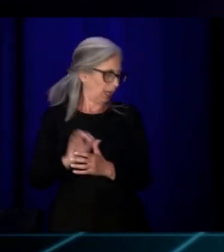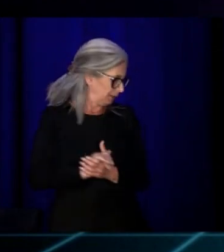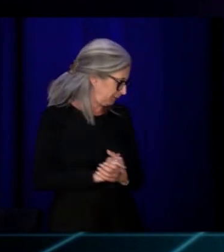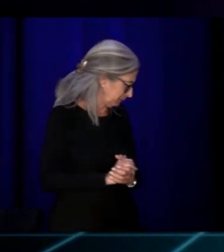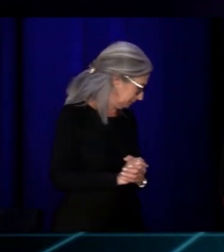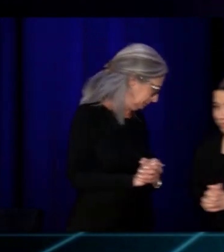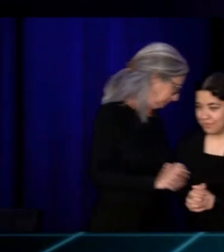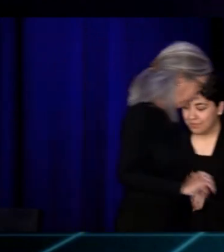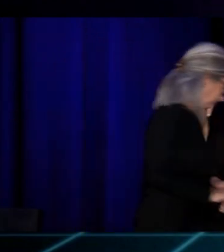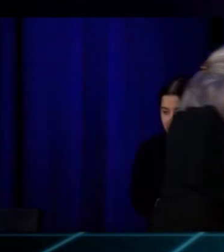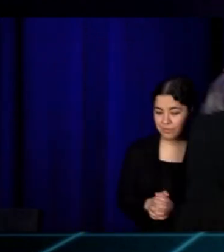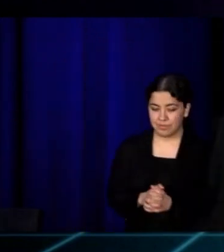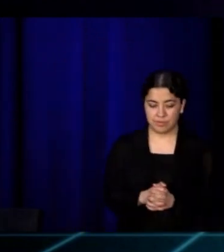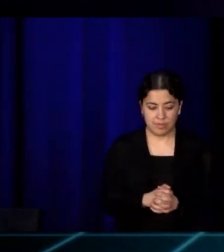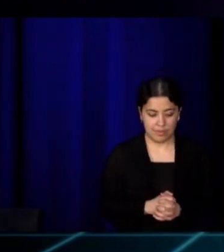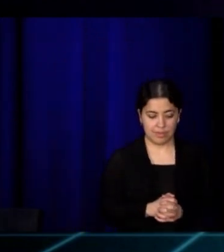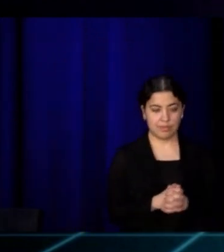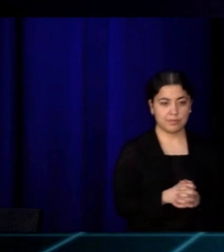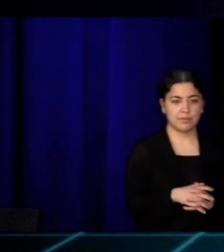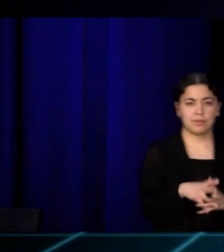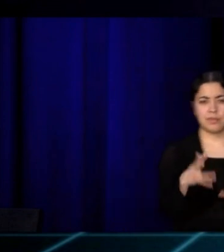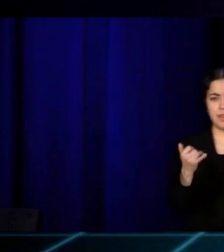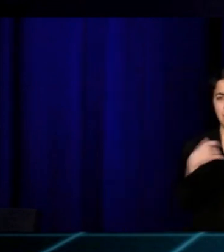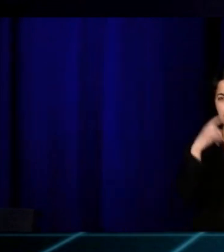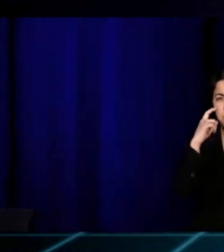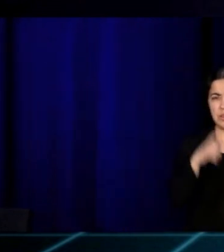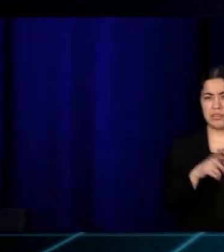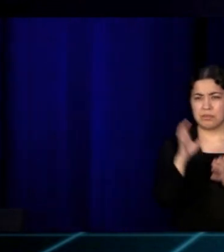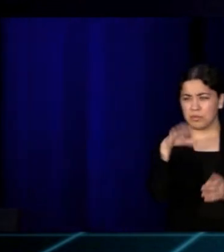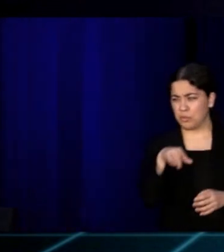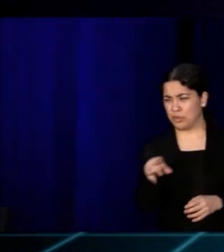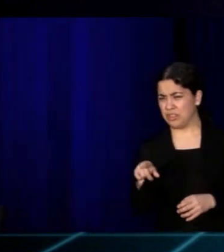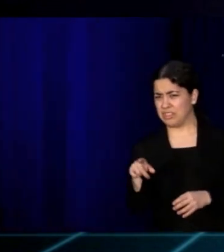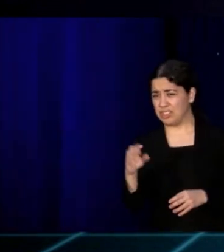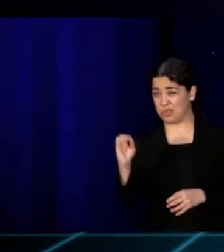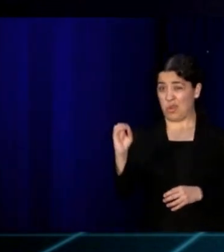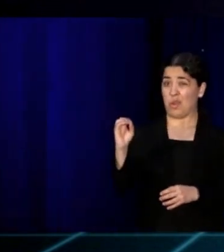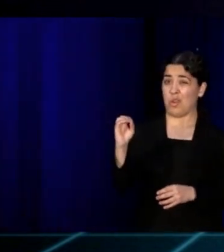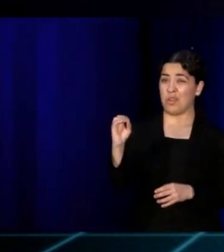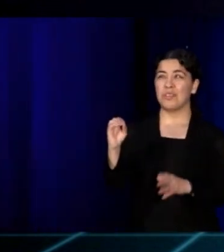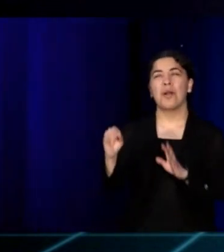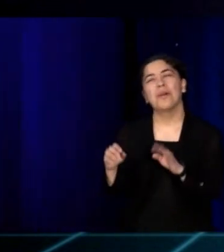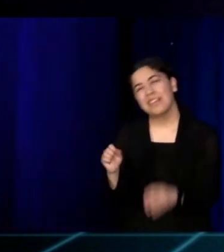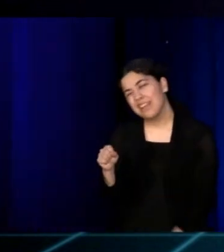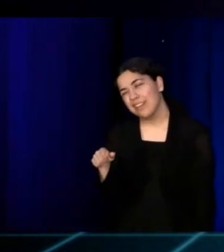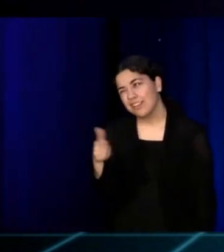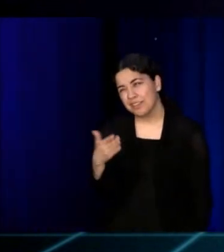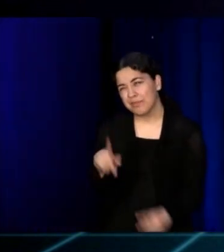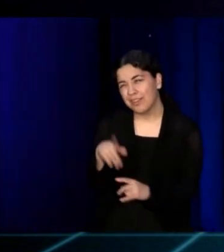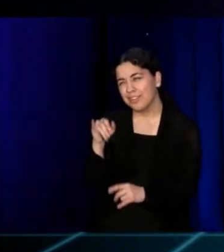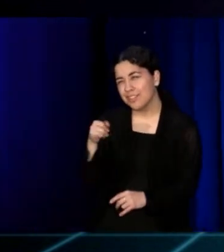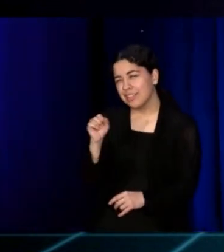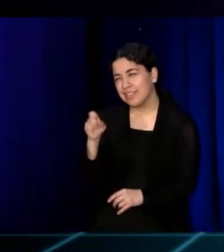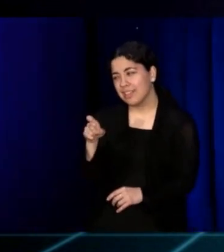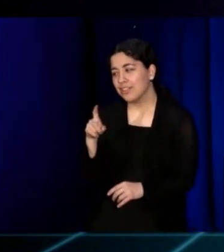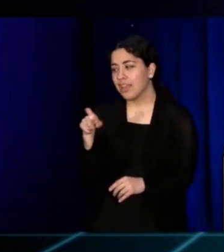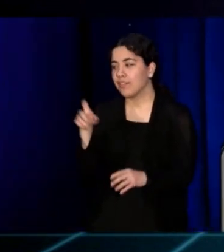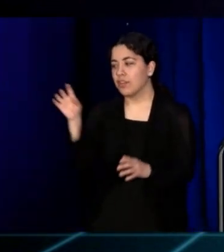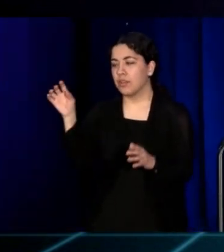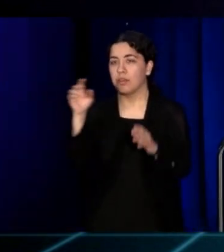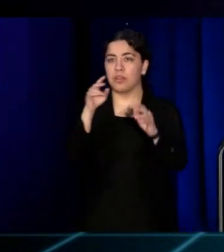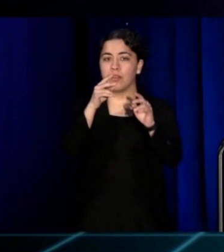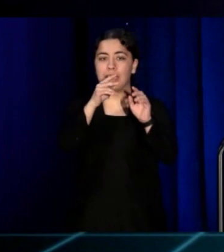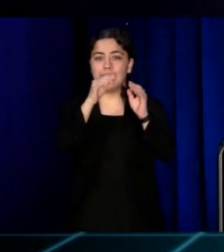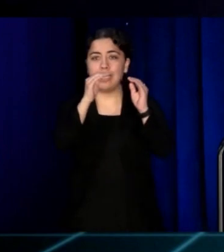something weird here. It shows 0. Oh yeah, that's one of the weird things about JSX. Okay, you actually have to put this Boolean here, like